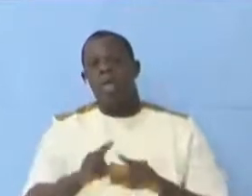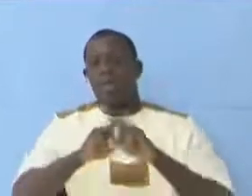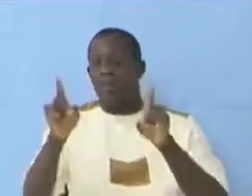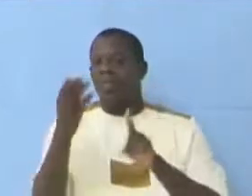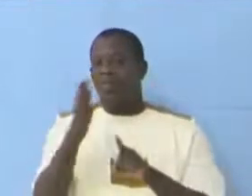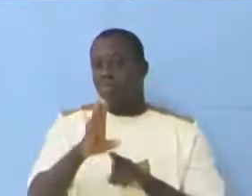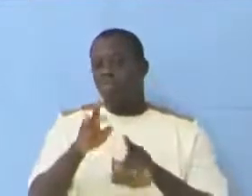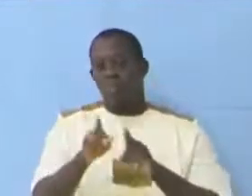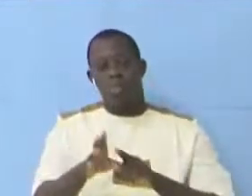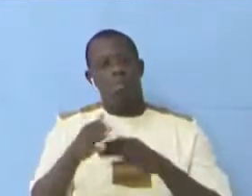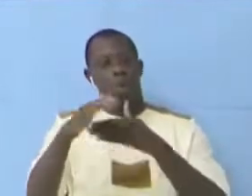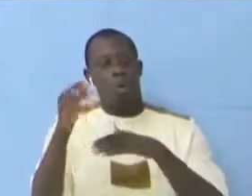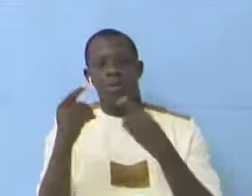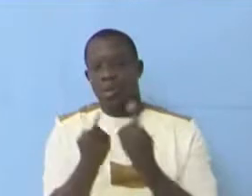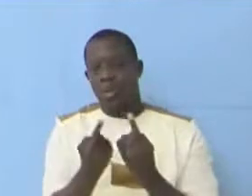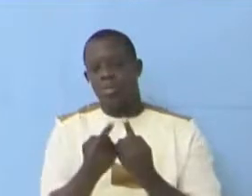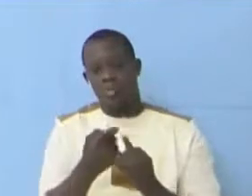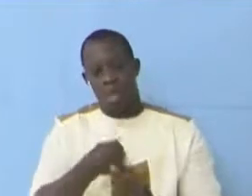ordinary.